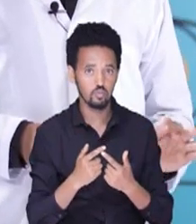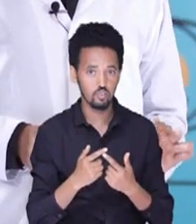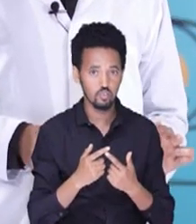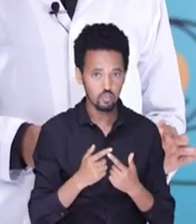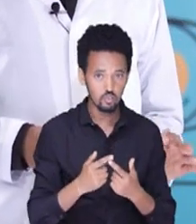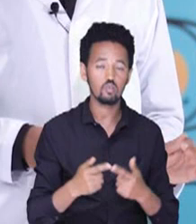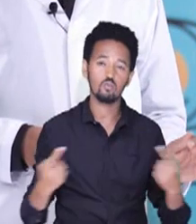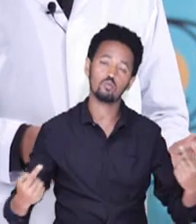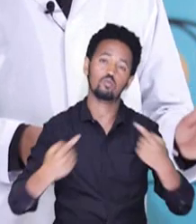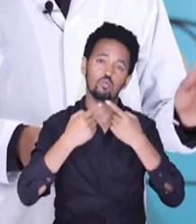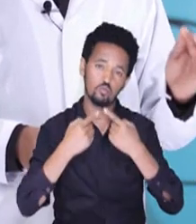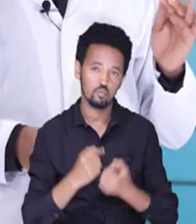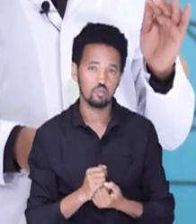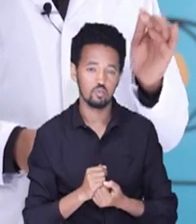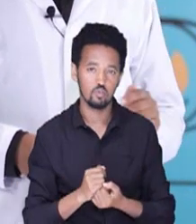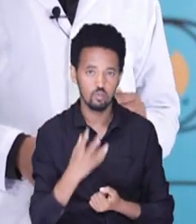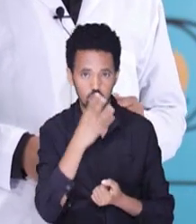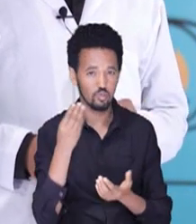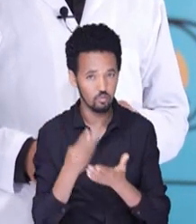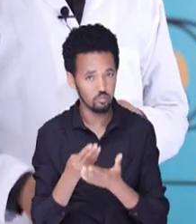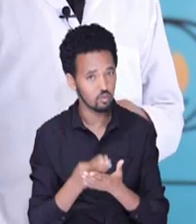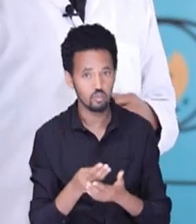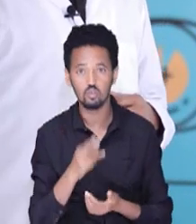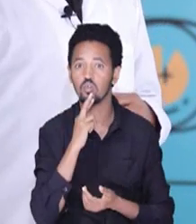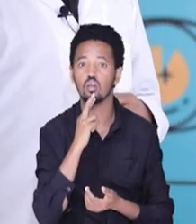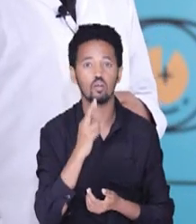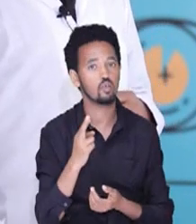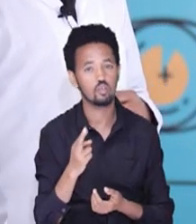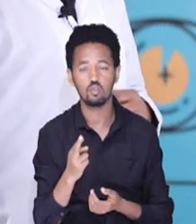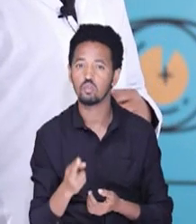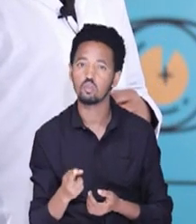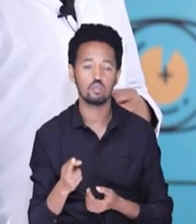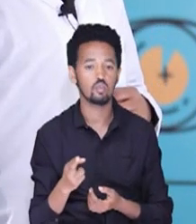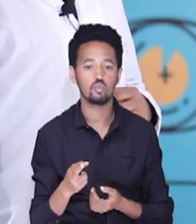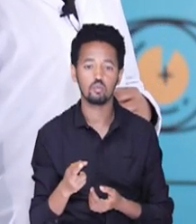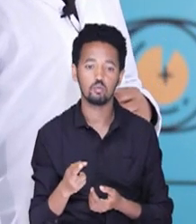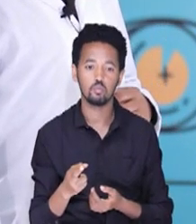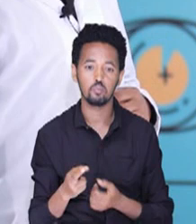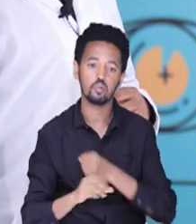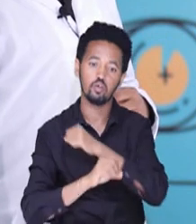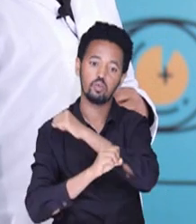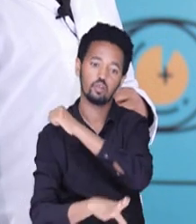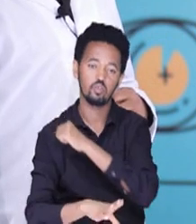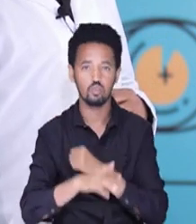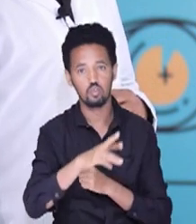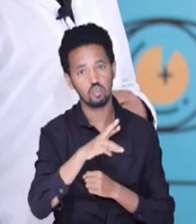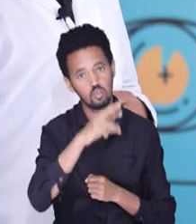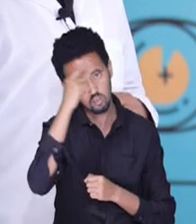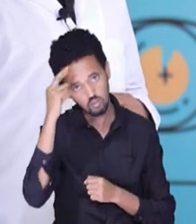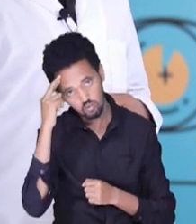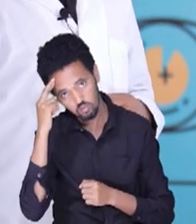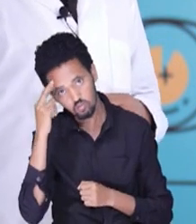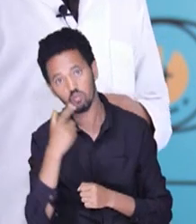foreign relation, and money are the base cause of